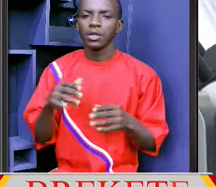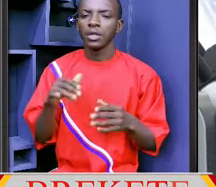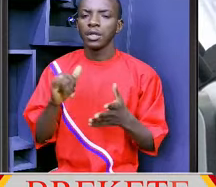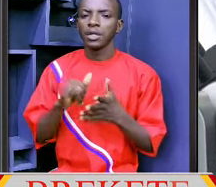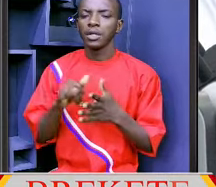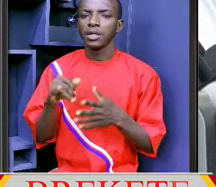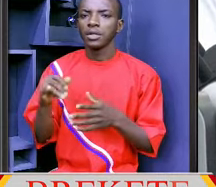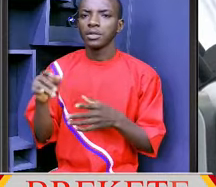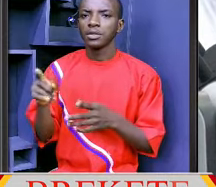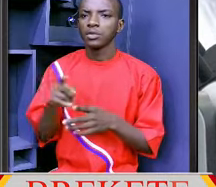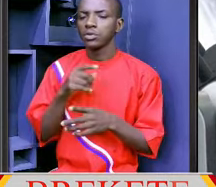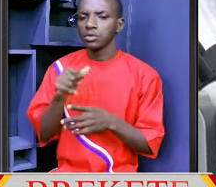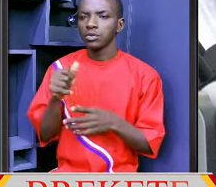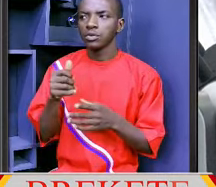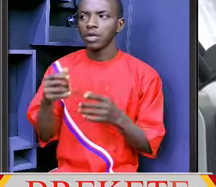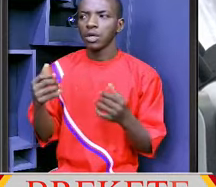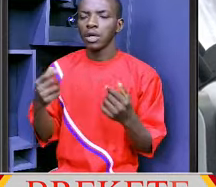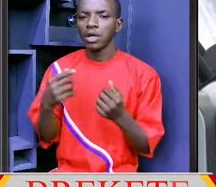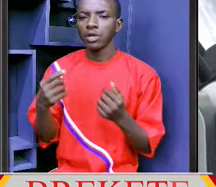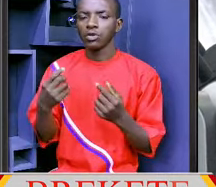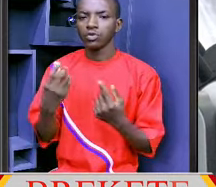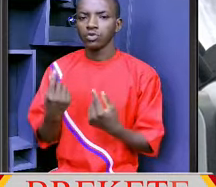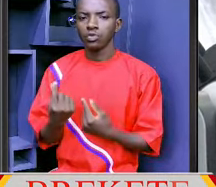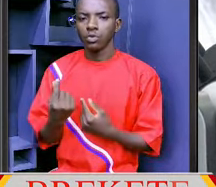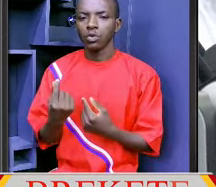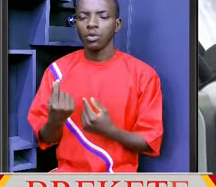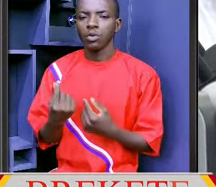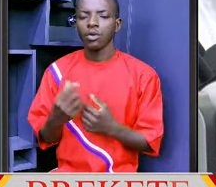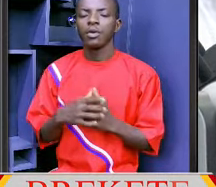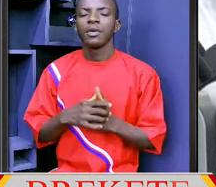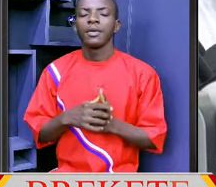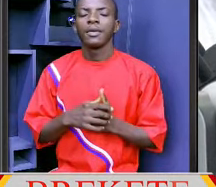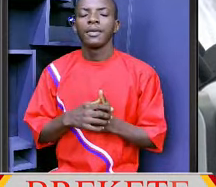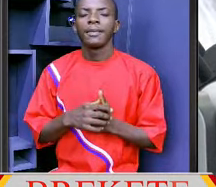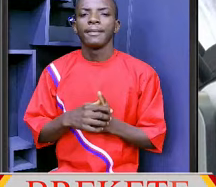that dear me and you go argue small.